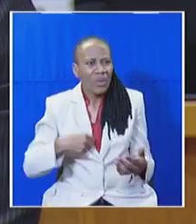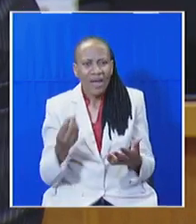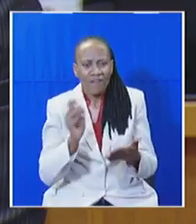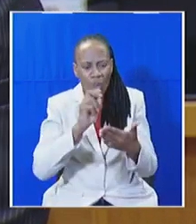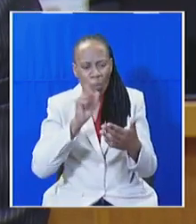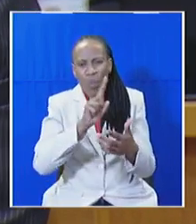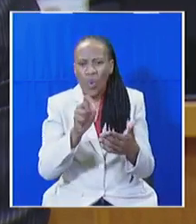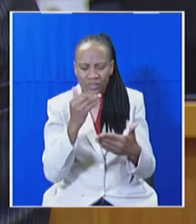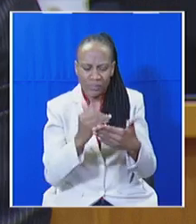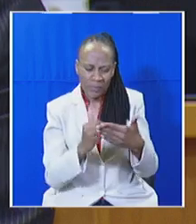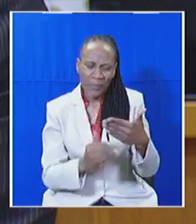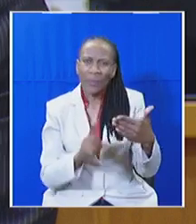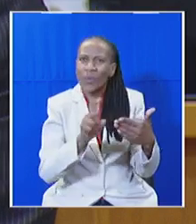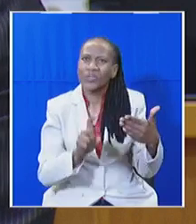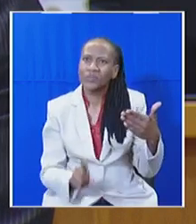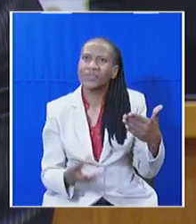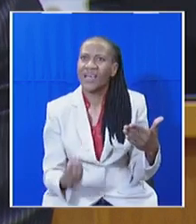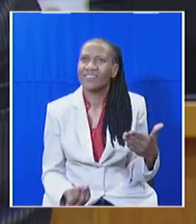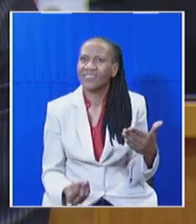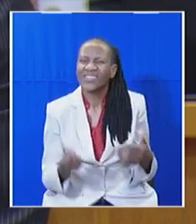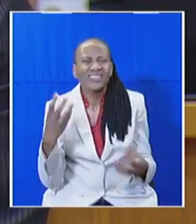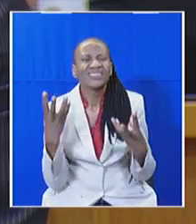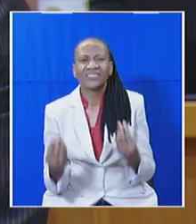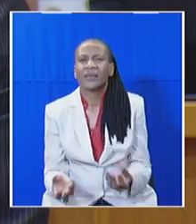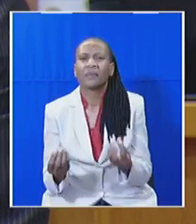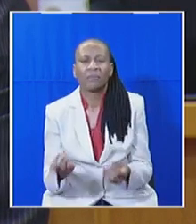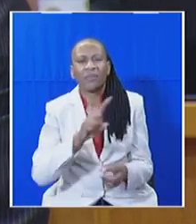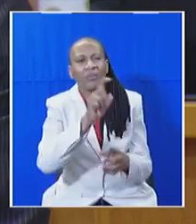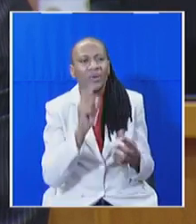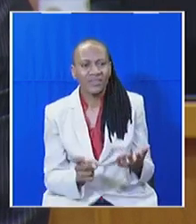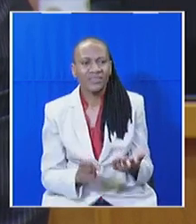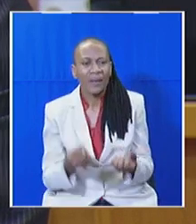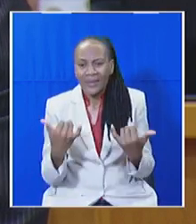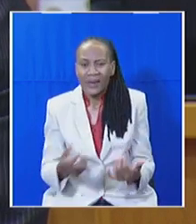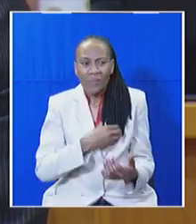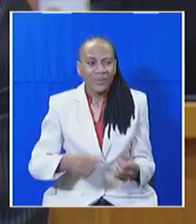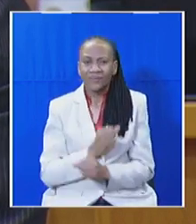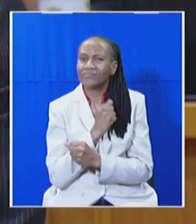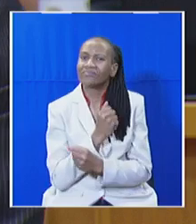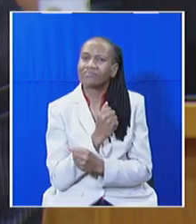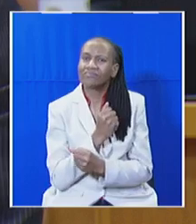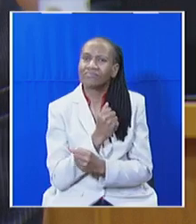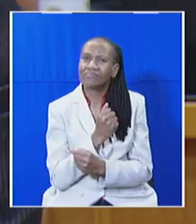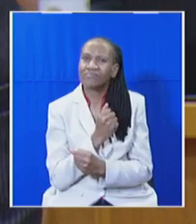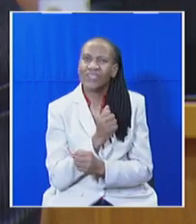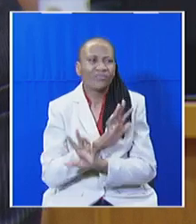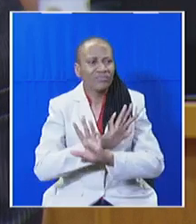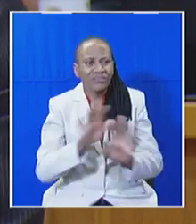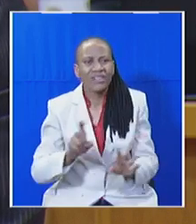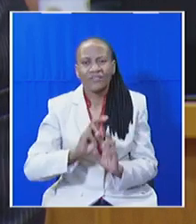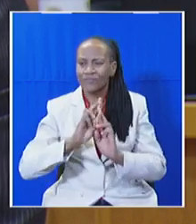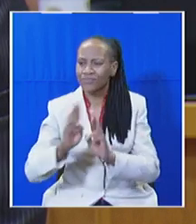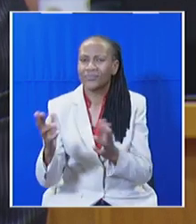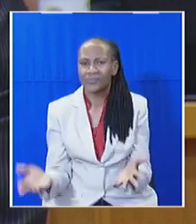answers. It was a very simple question that was asked, and when the President doesn't answer simple questions like that, it undermines the whole